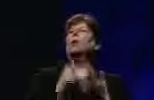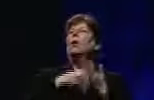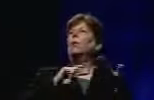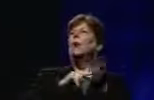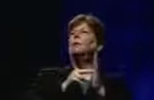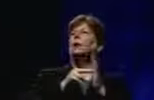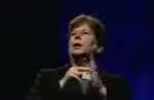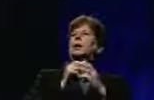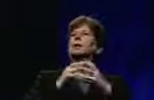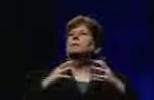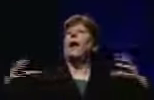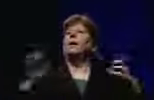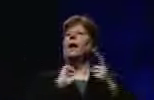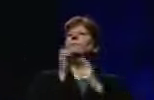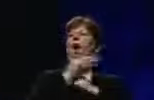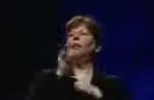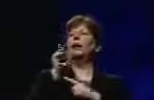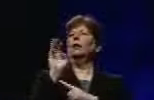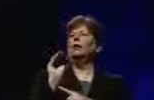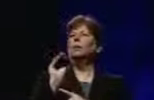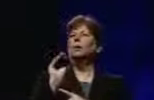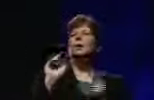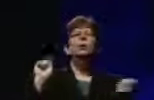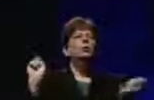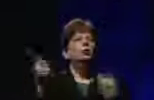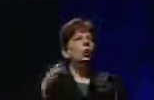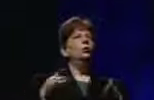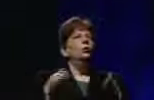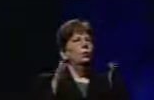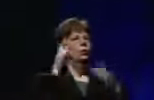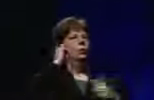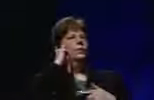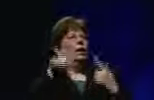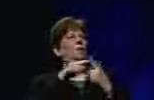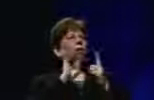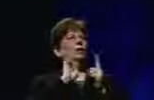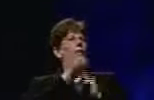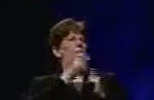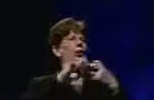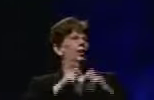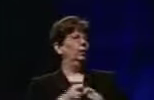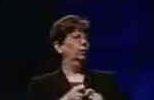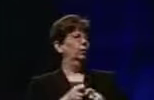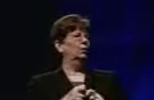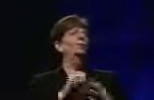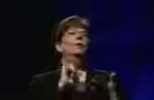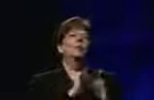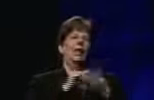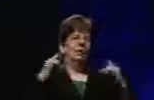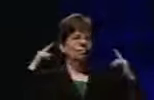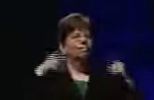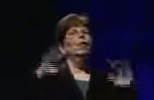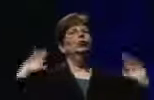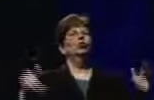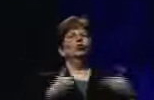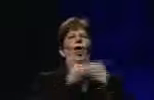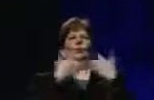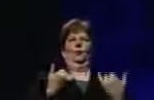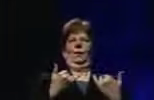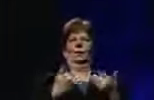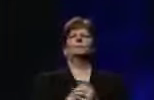expanding environmentalism is changing the way we think about environmental issues. And that's what I'd like to challenge us on this